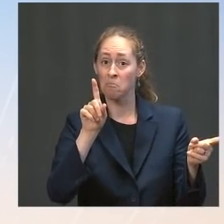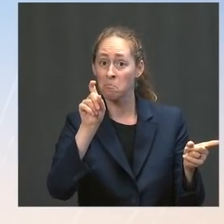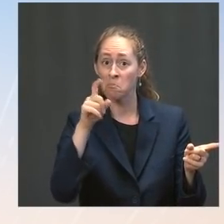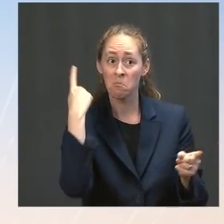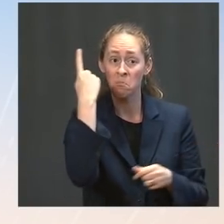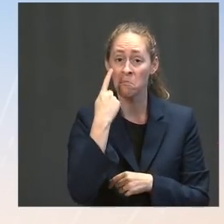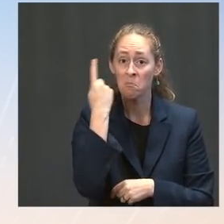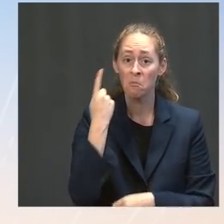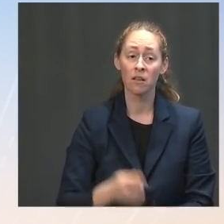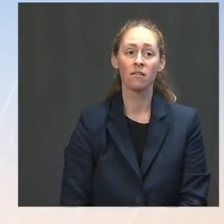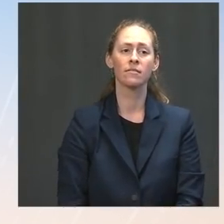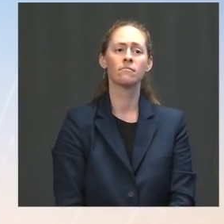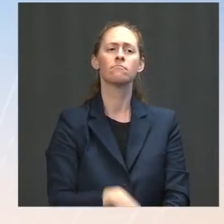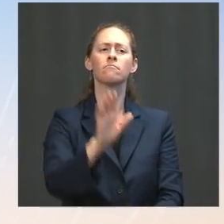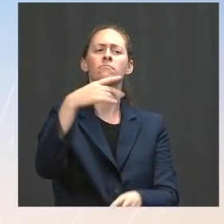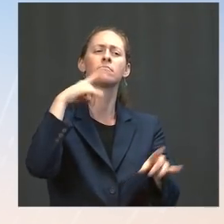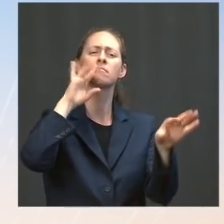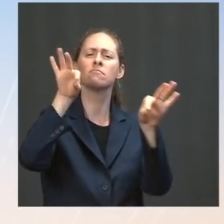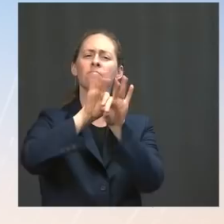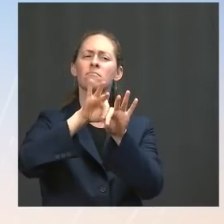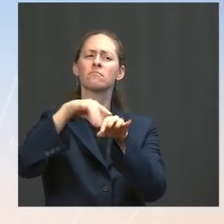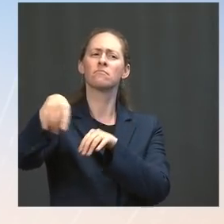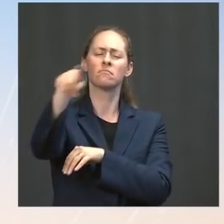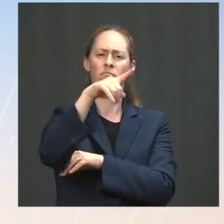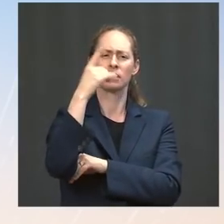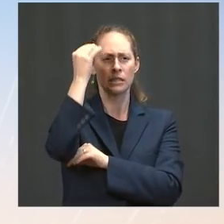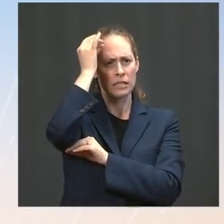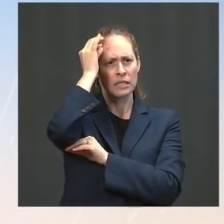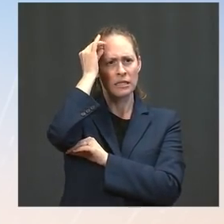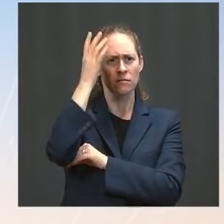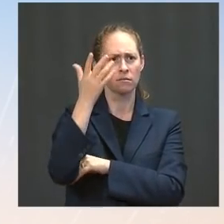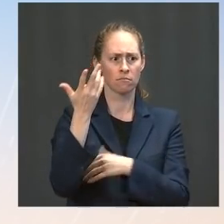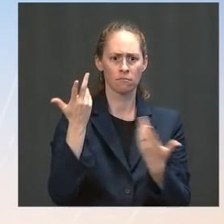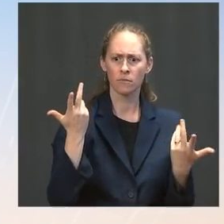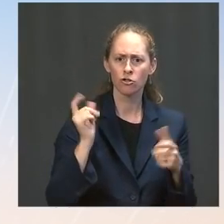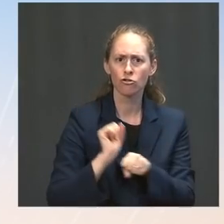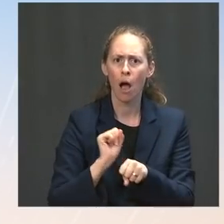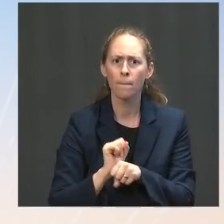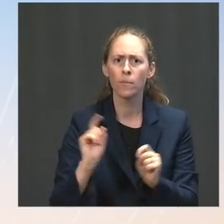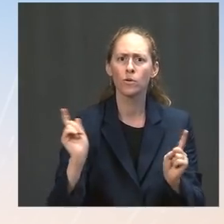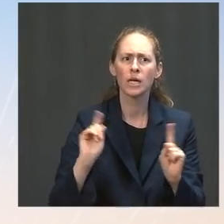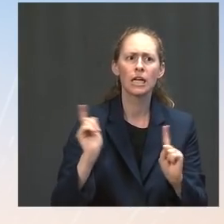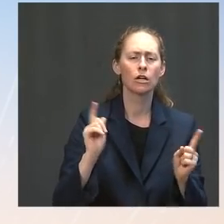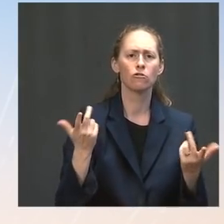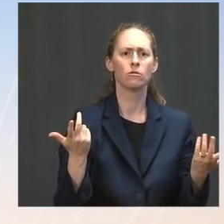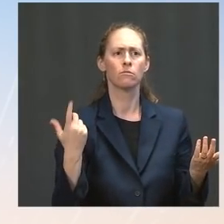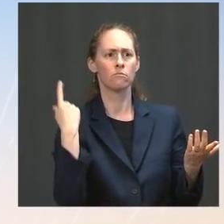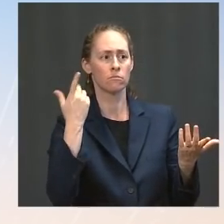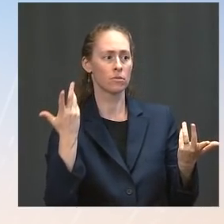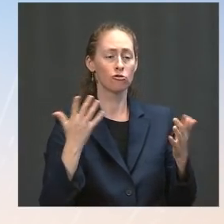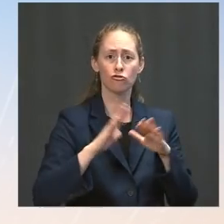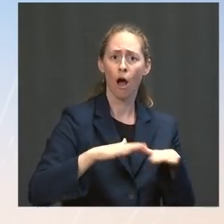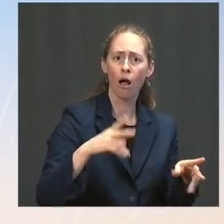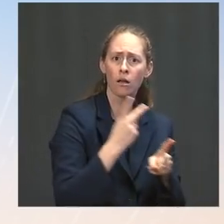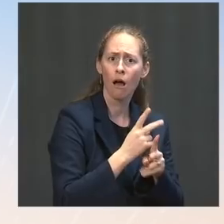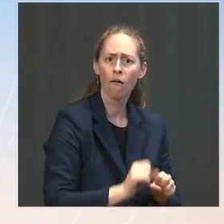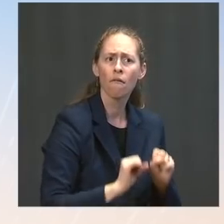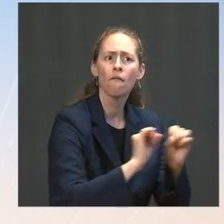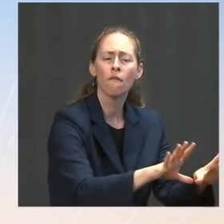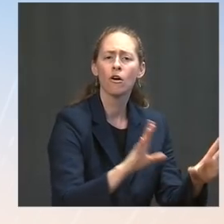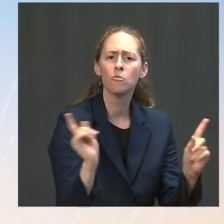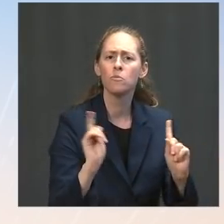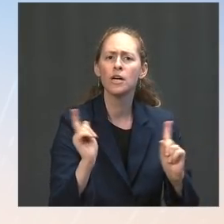broad upshot of the report, is there a better understanding of what was the ultimate origin?